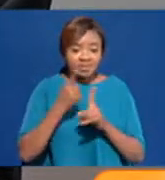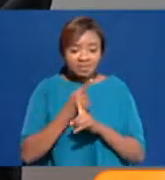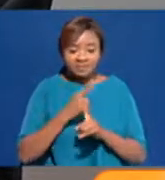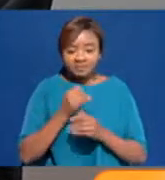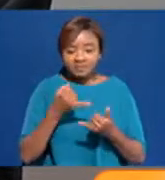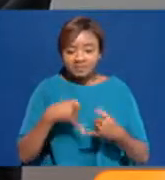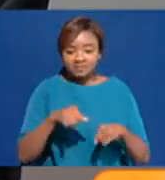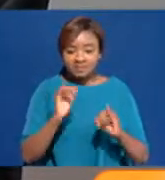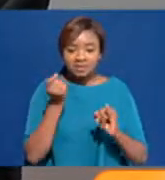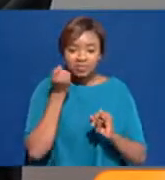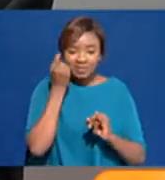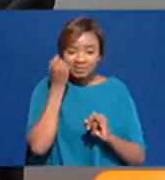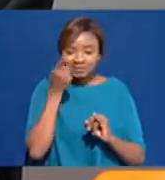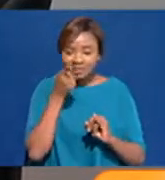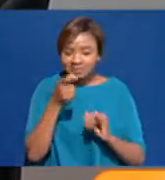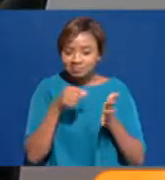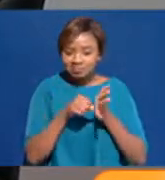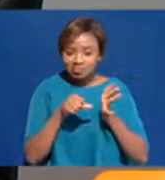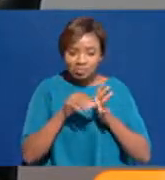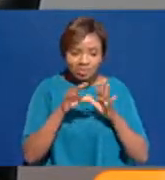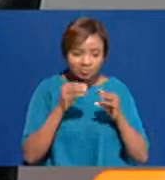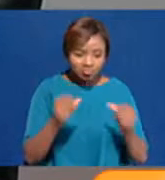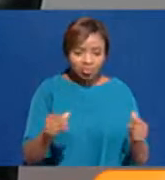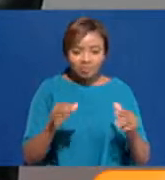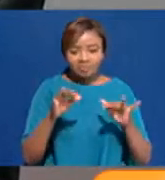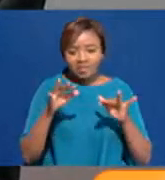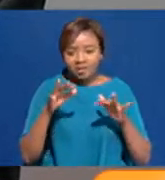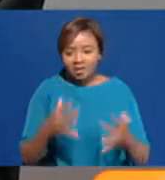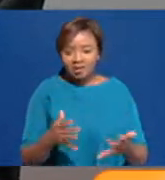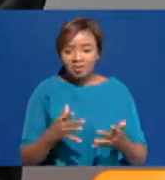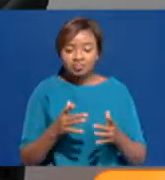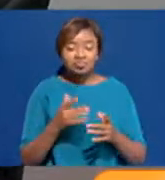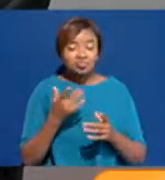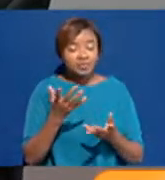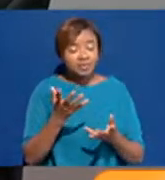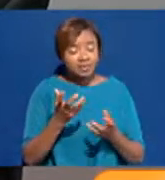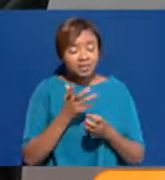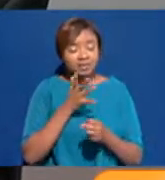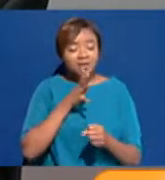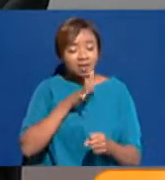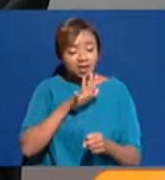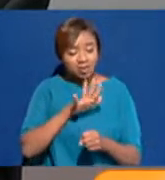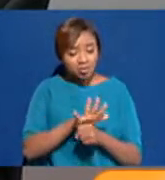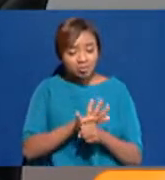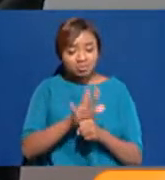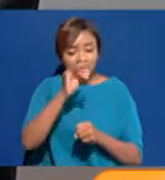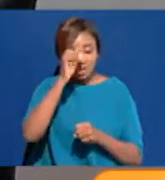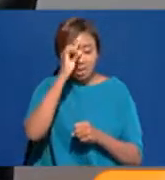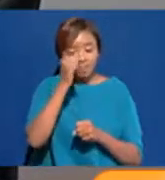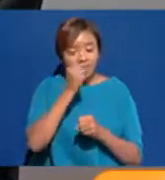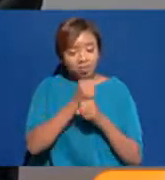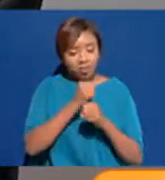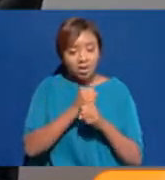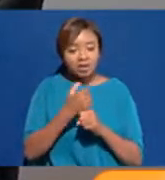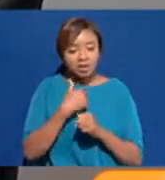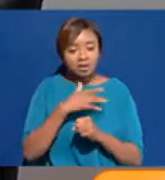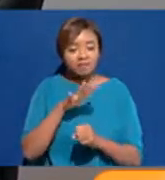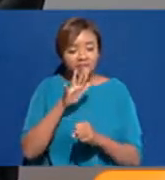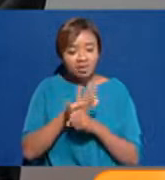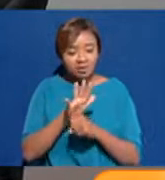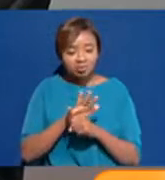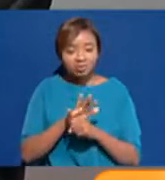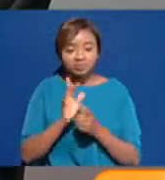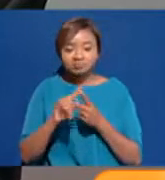the tray of delivery. There is a lot. And it is not only for government. It is enough for government,